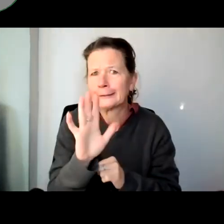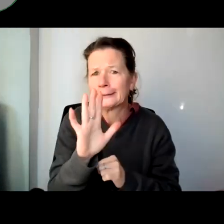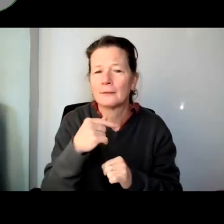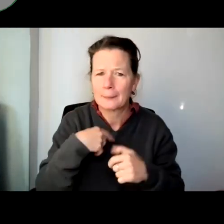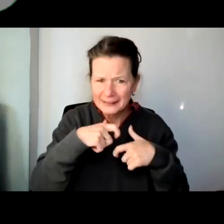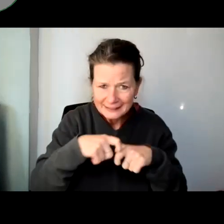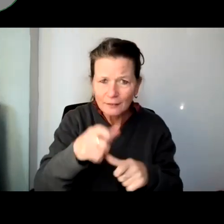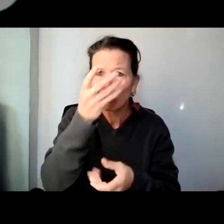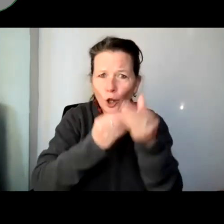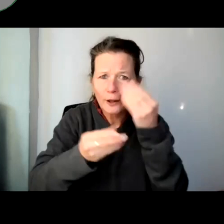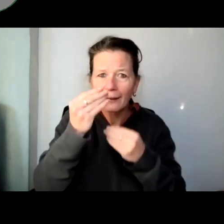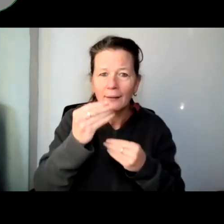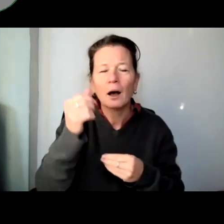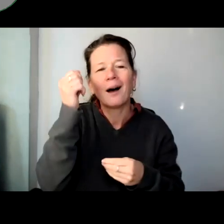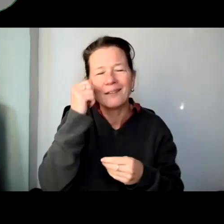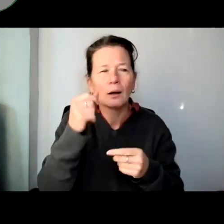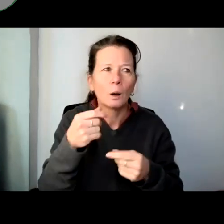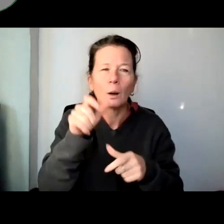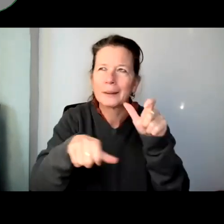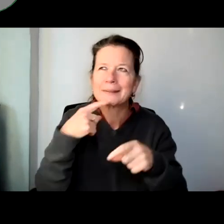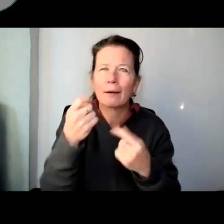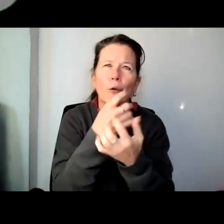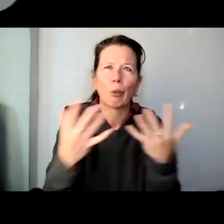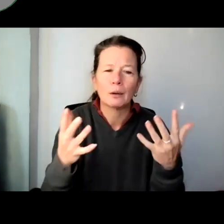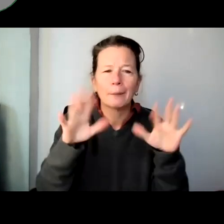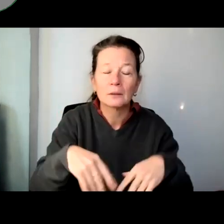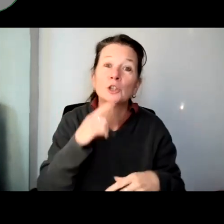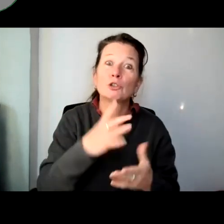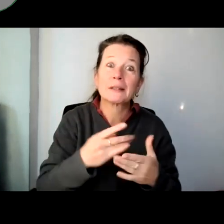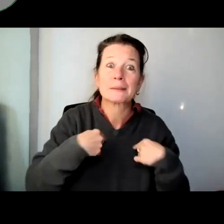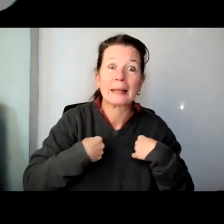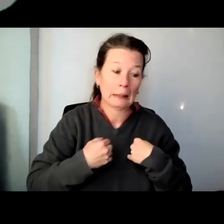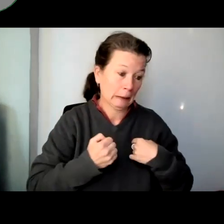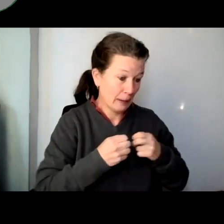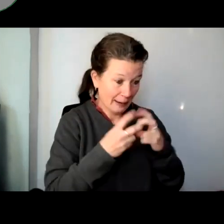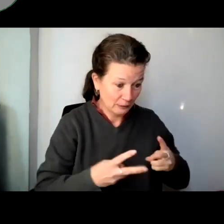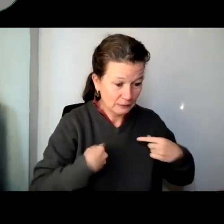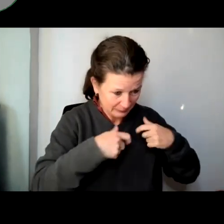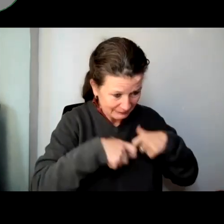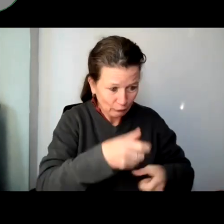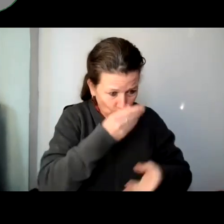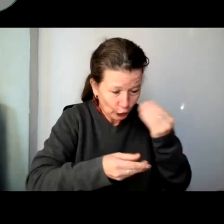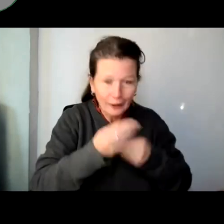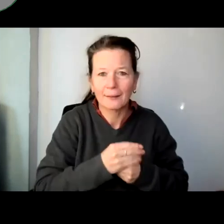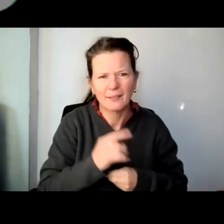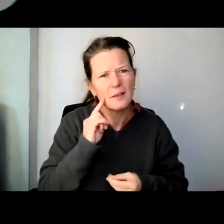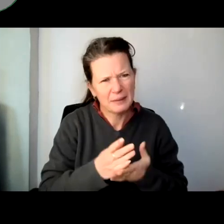kind of learning. And I know that's a cliche, but trust me, back here in my house, I'm still learning, believe me.